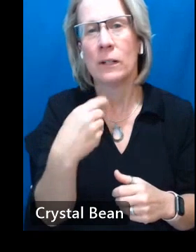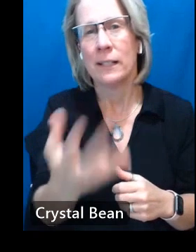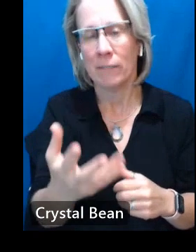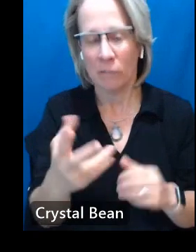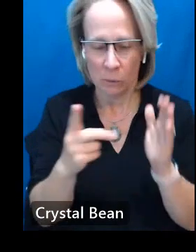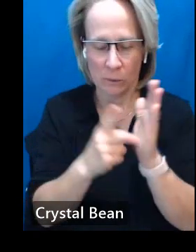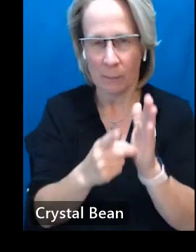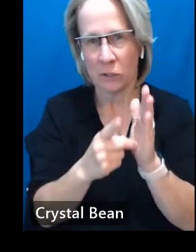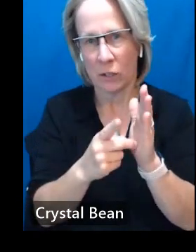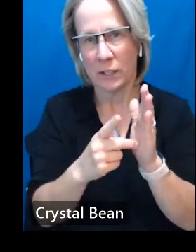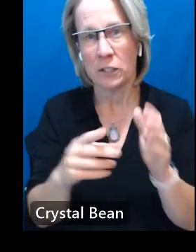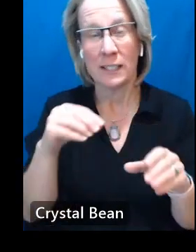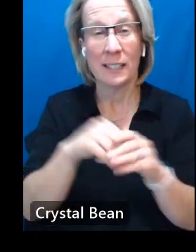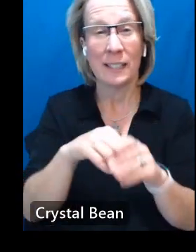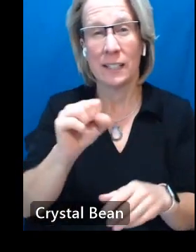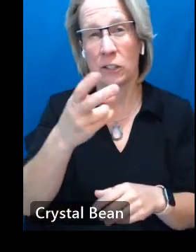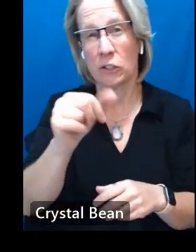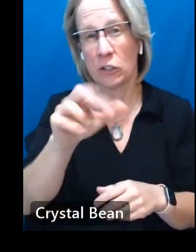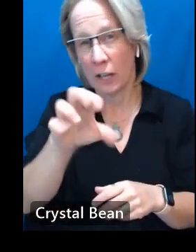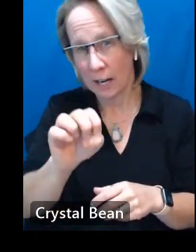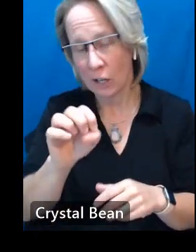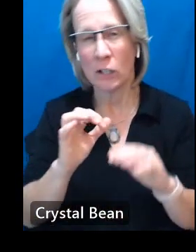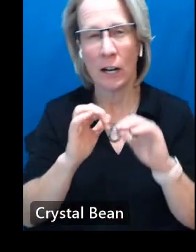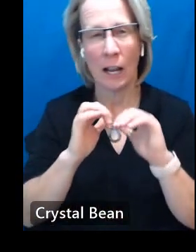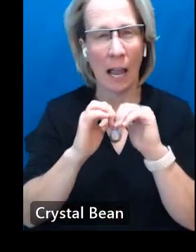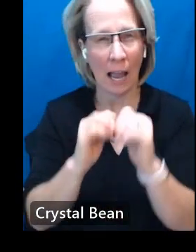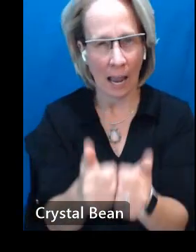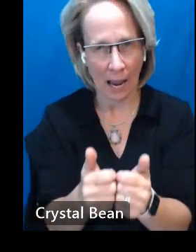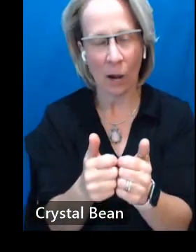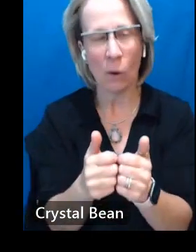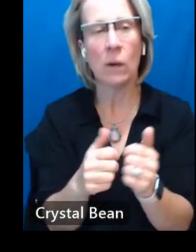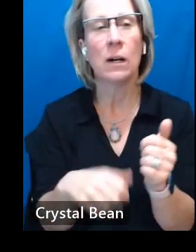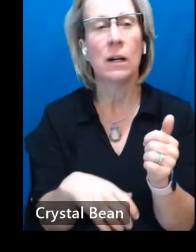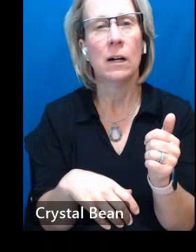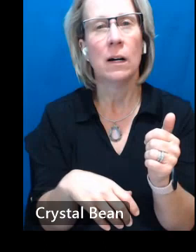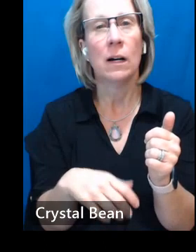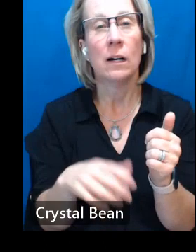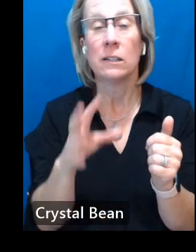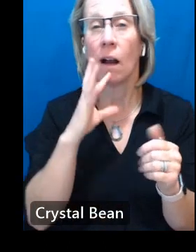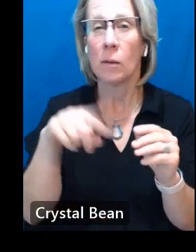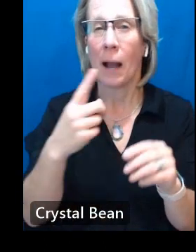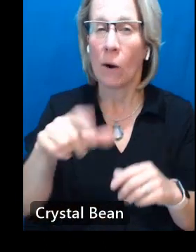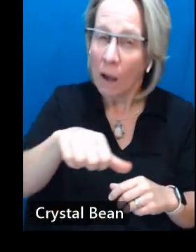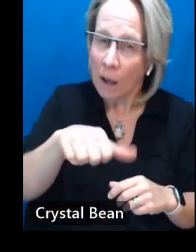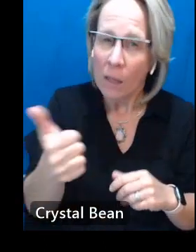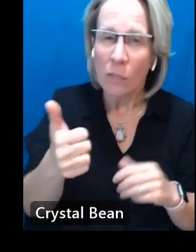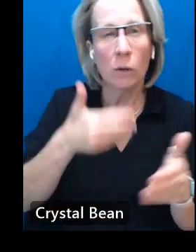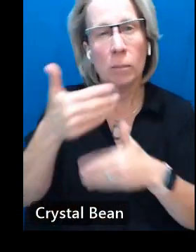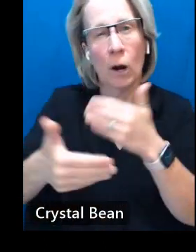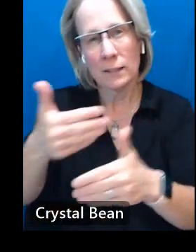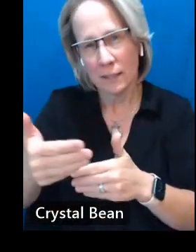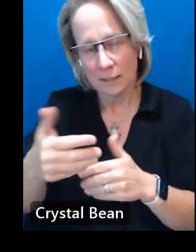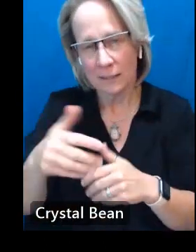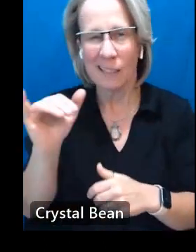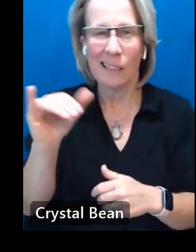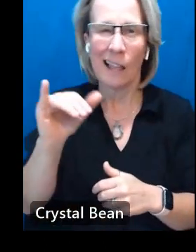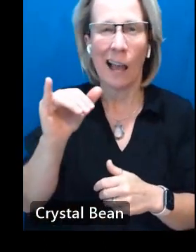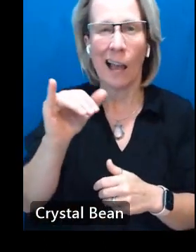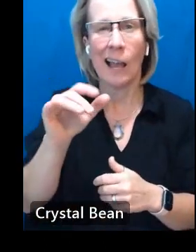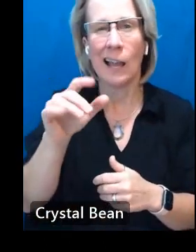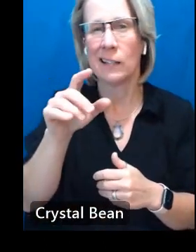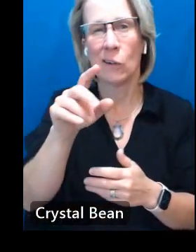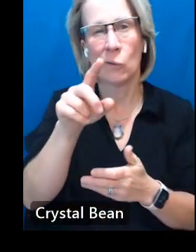in Share of how to actually create one. We'll talk about other processes that are important in Share, such as routing and posting